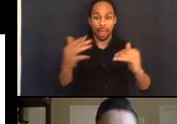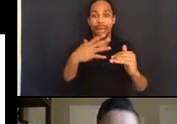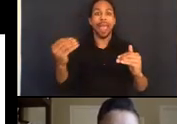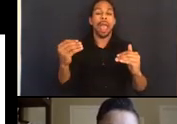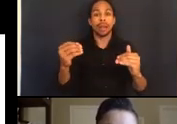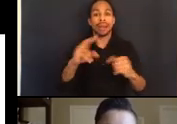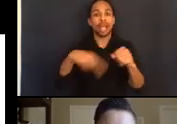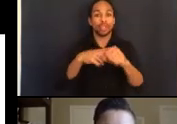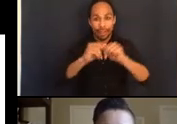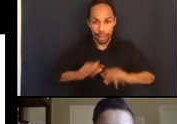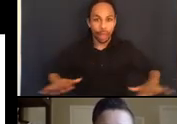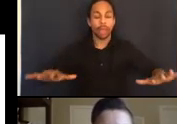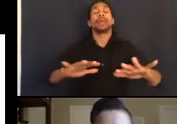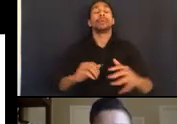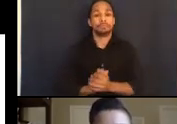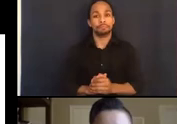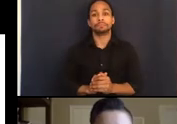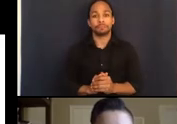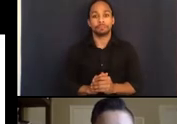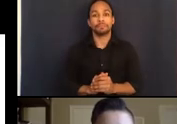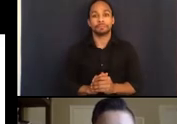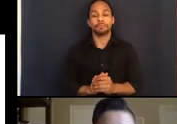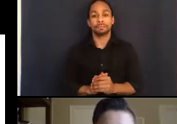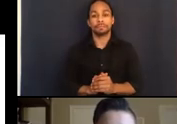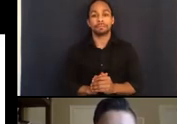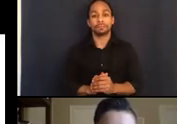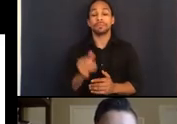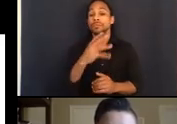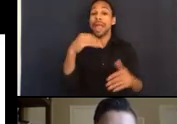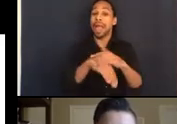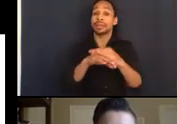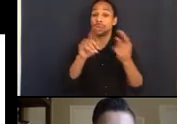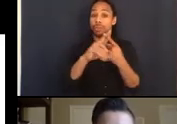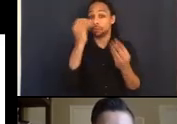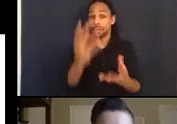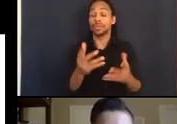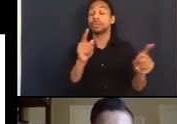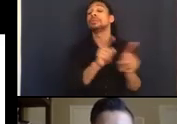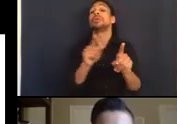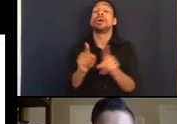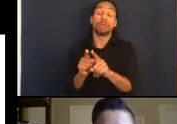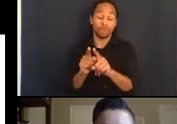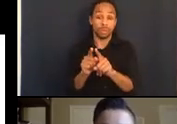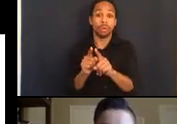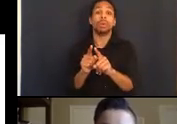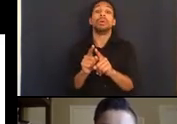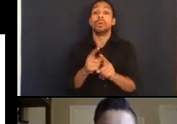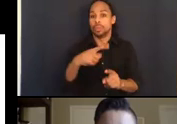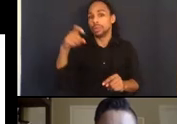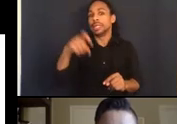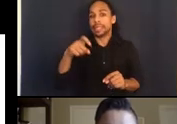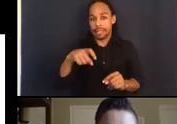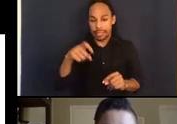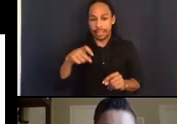within the community. Access to information was another need that was identified within our community coalition, particularly